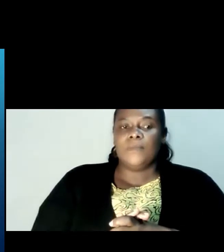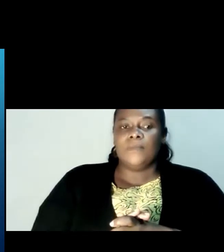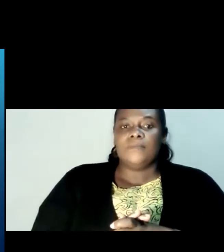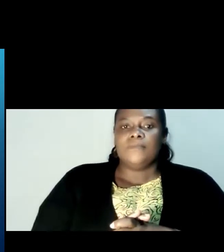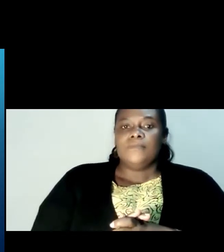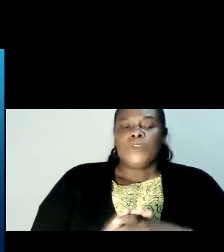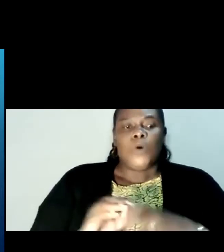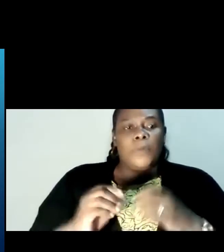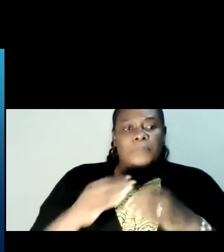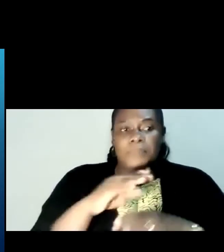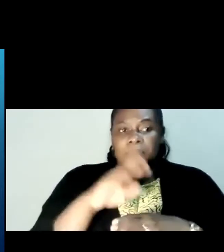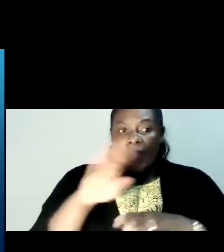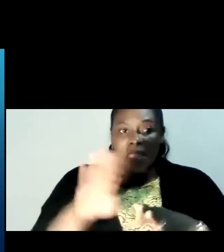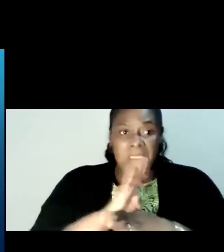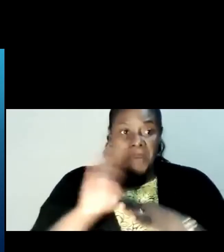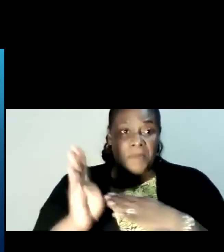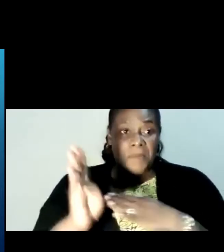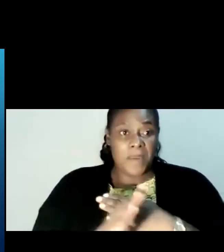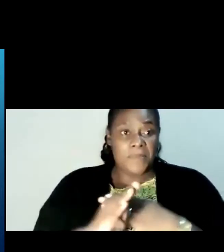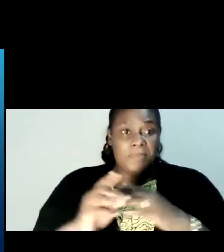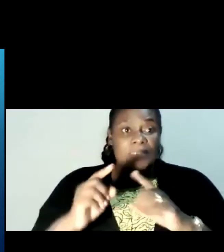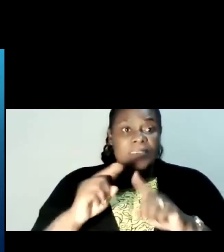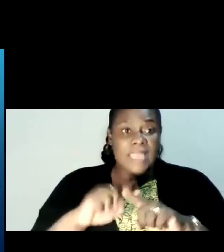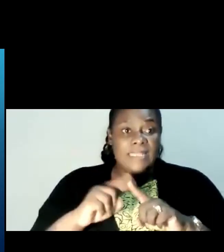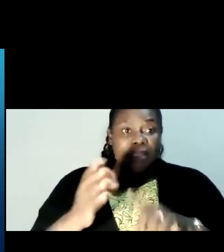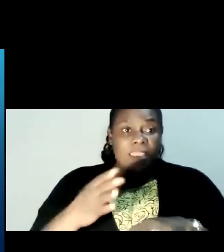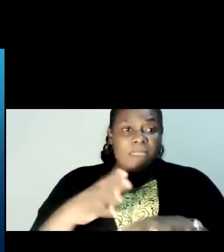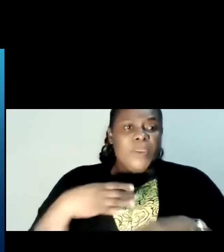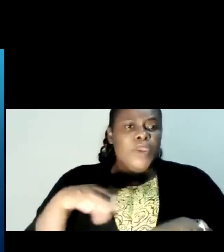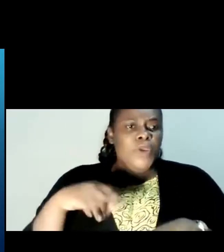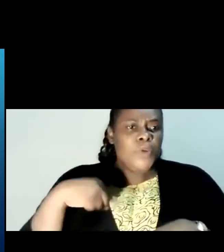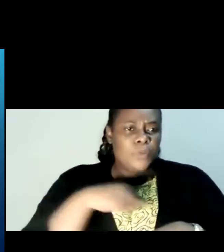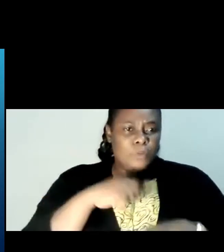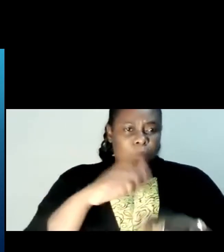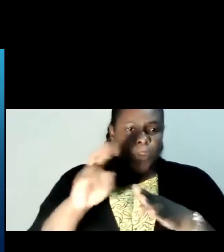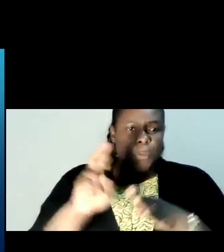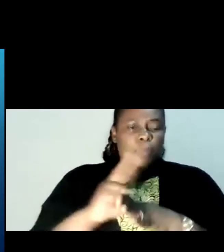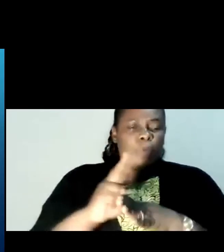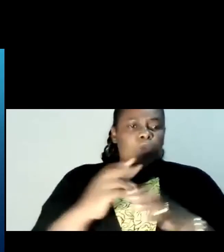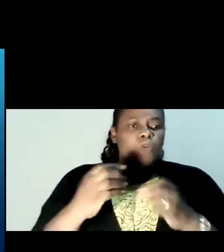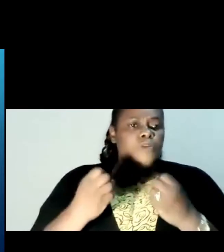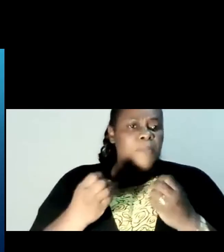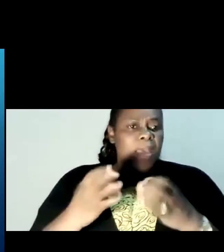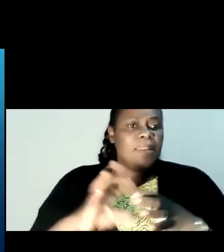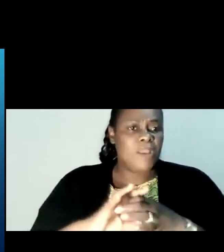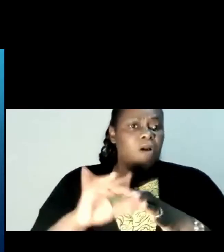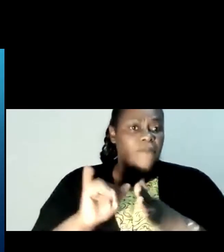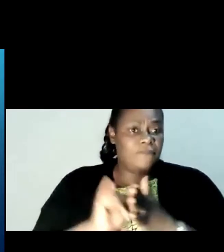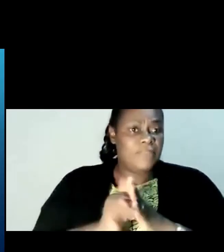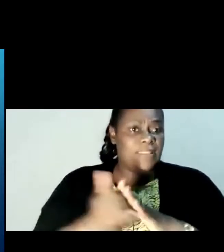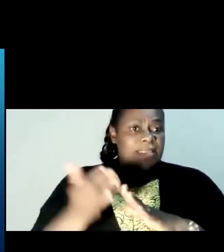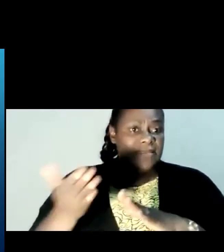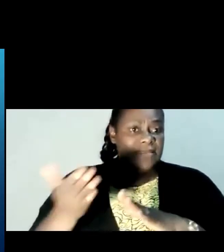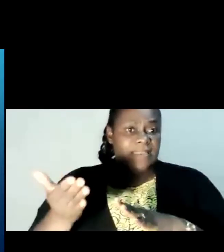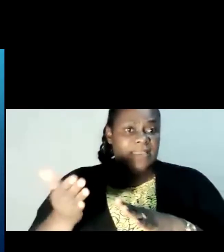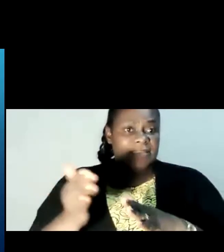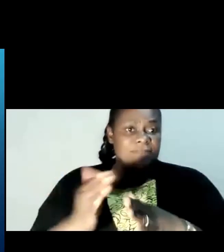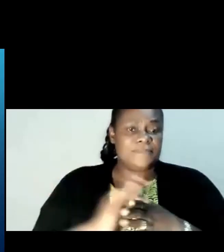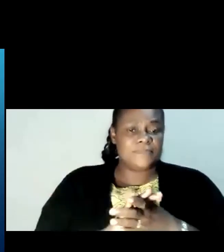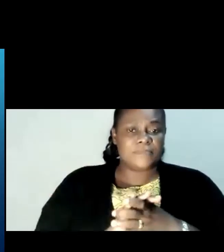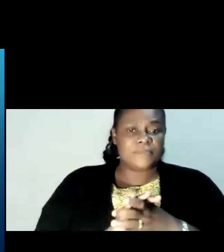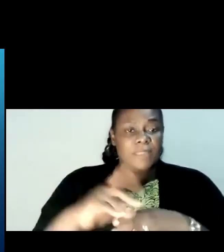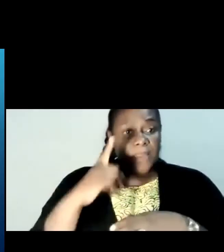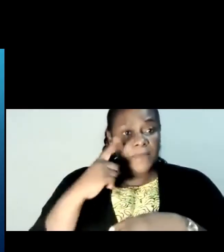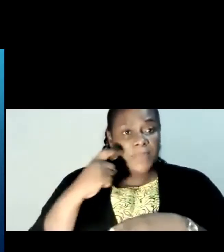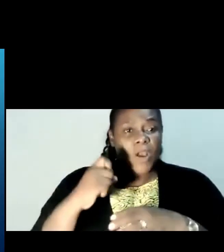well, those types of canned and preserved meats tend to be the things that we eat a lot because they're readily available in the